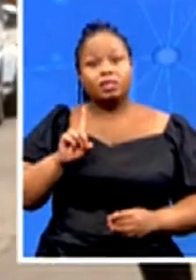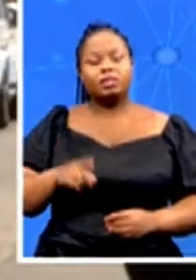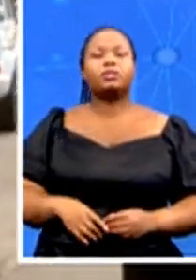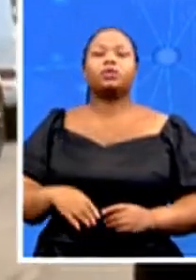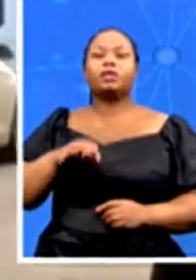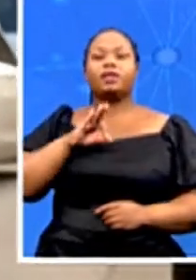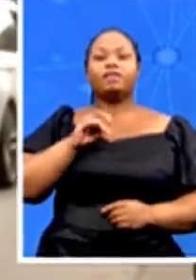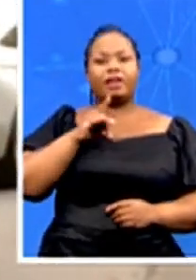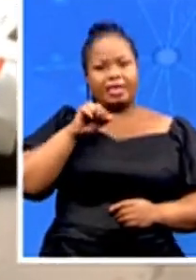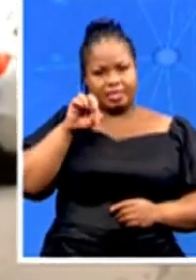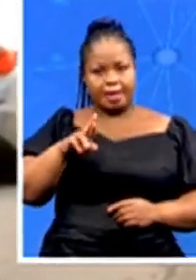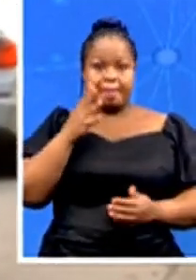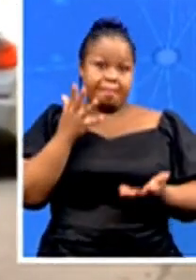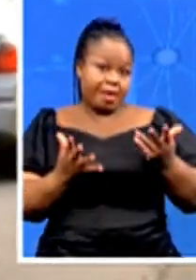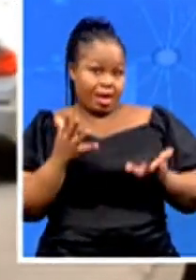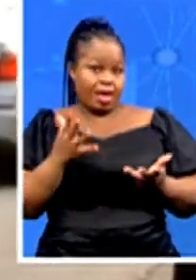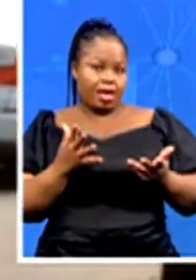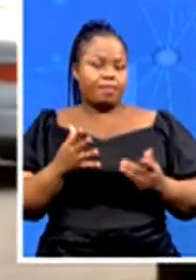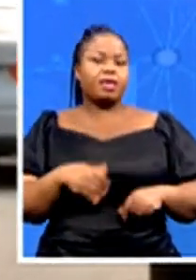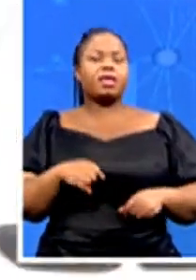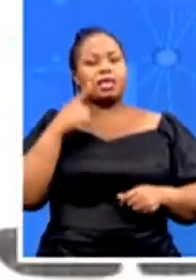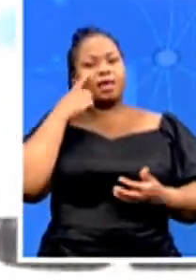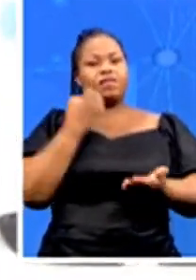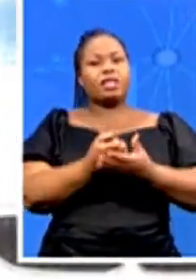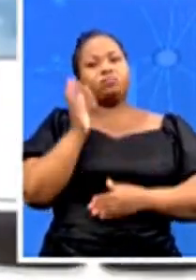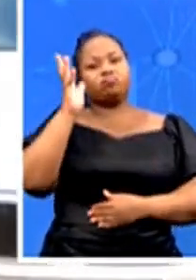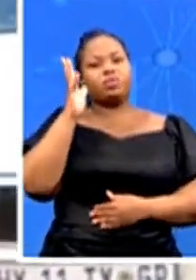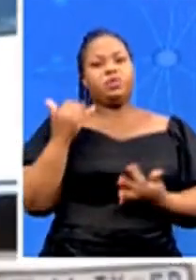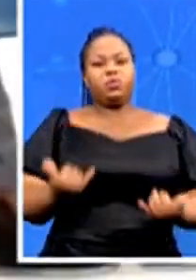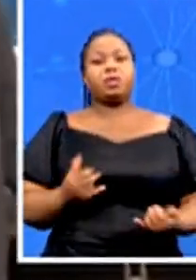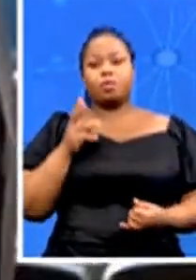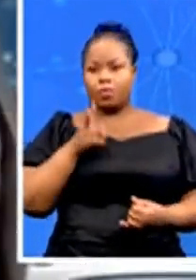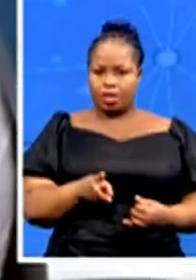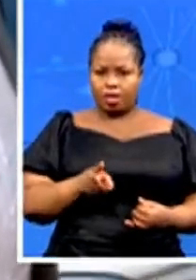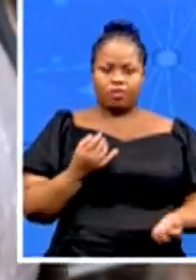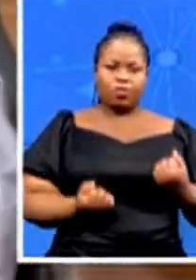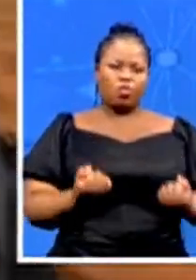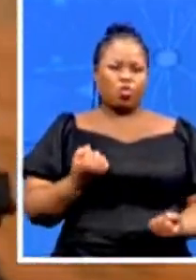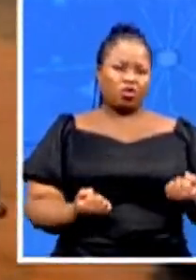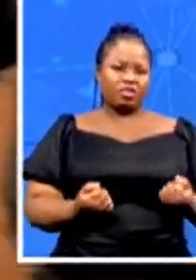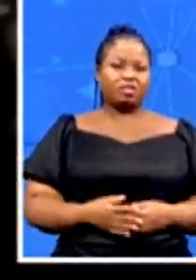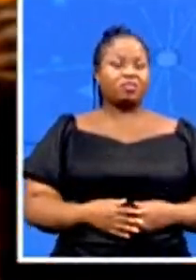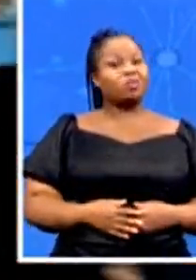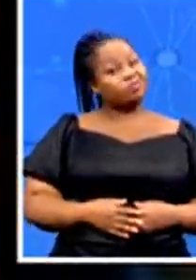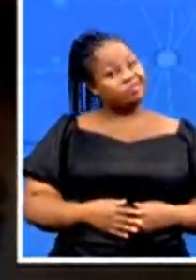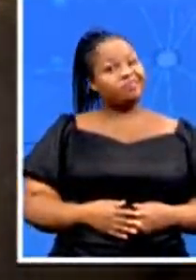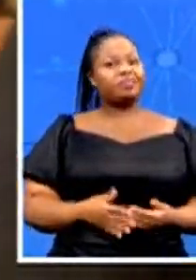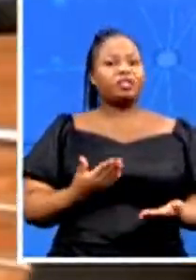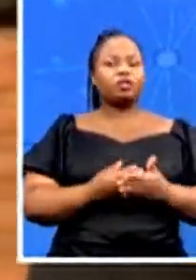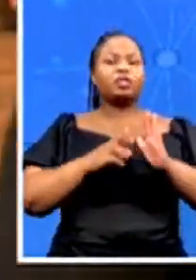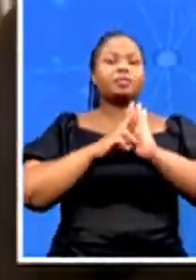to give testimony today in court, and he is possibly going to be represented